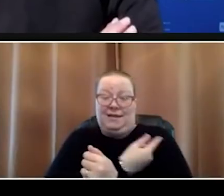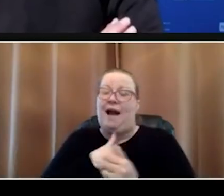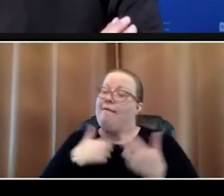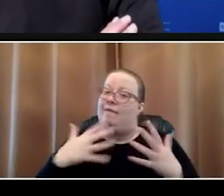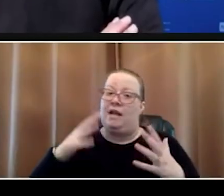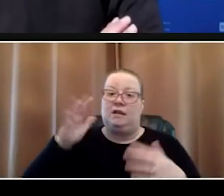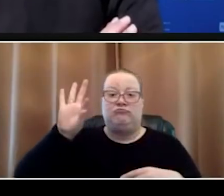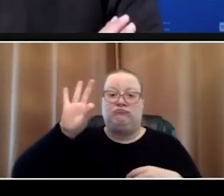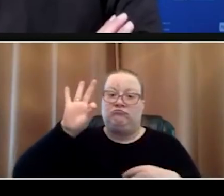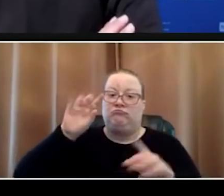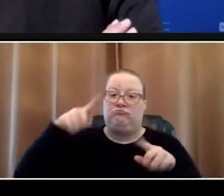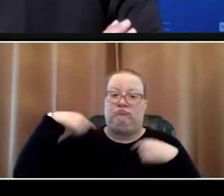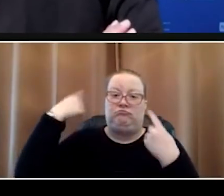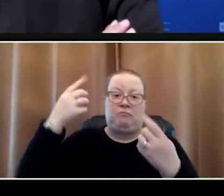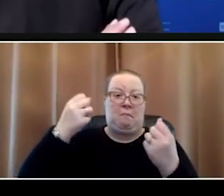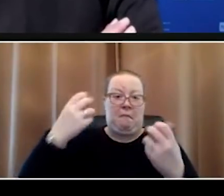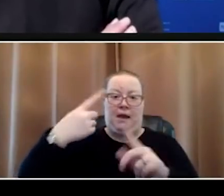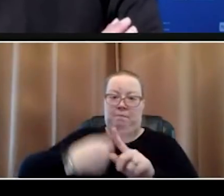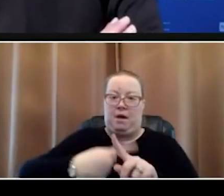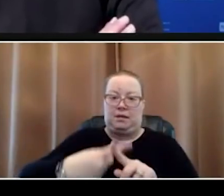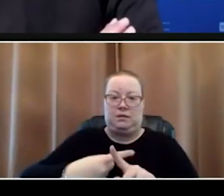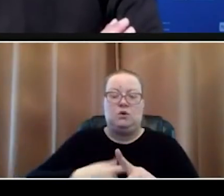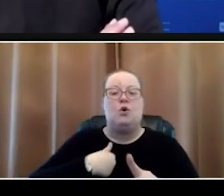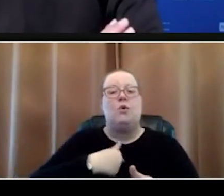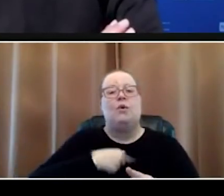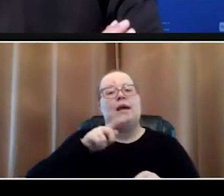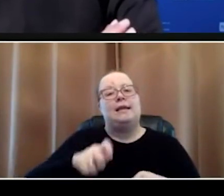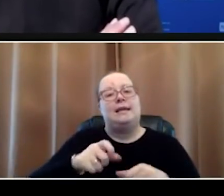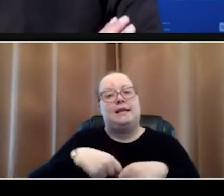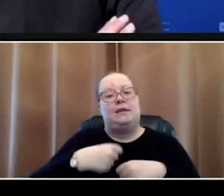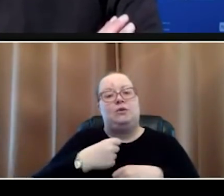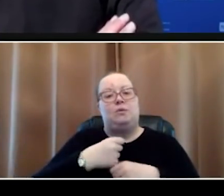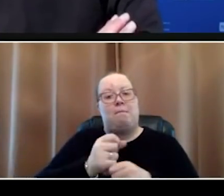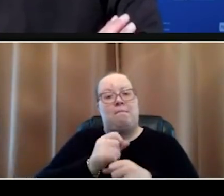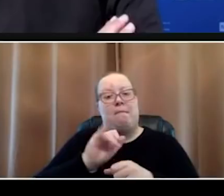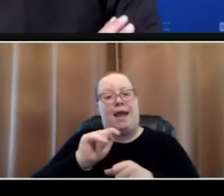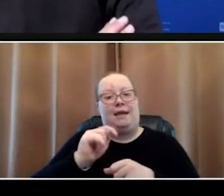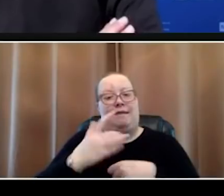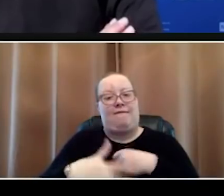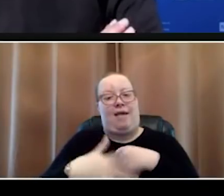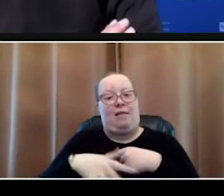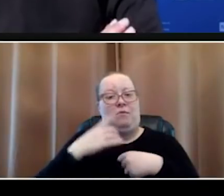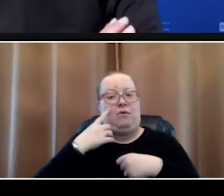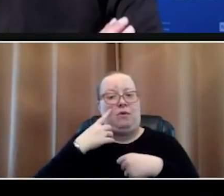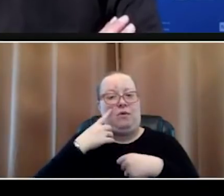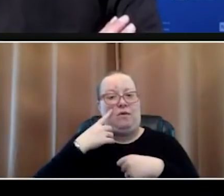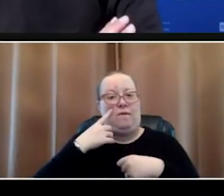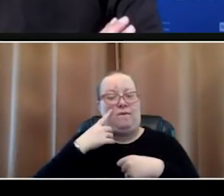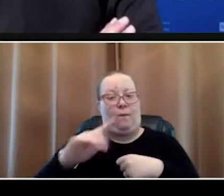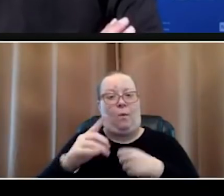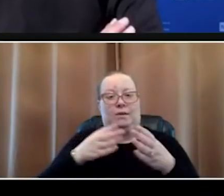make widely available to the general public point of care, sensitive and